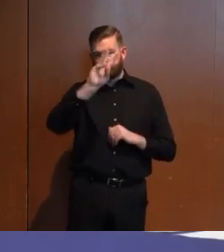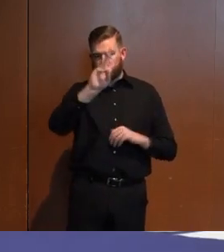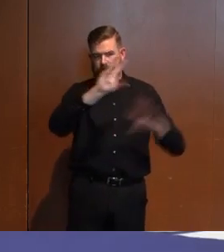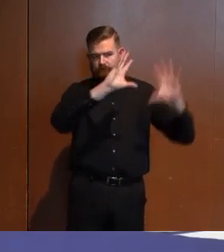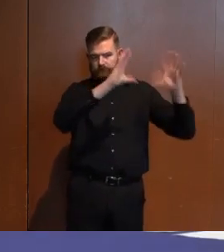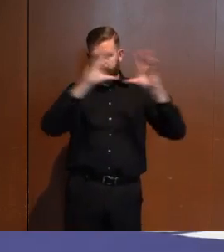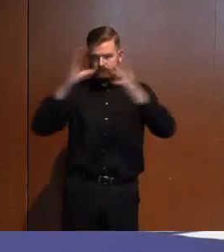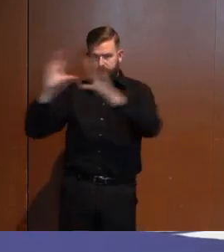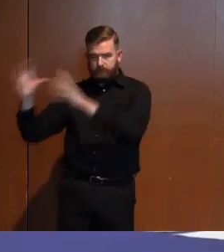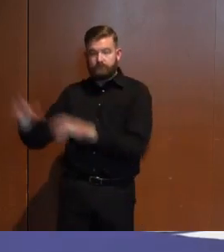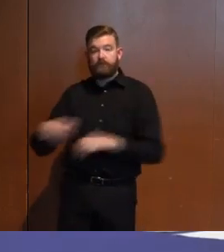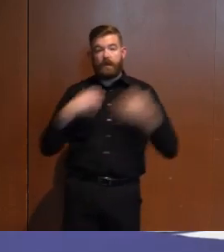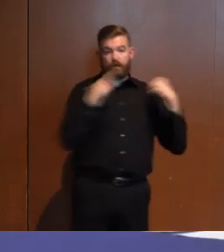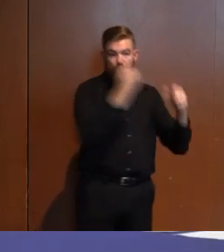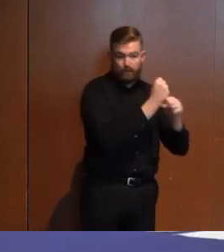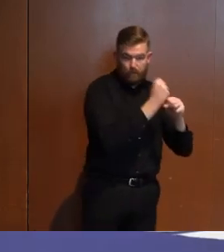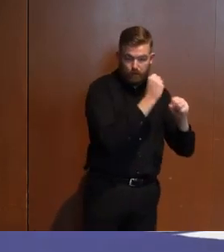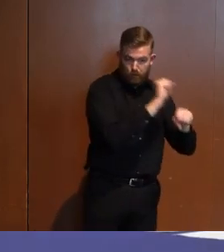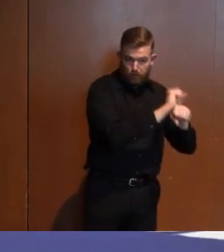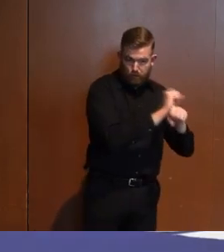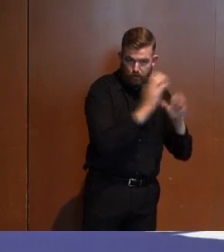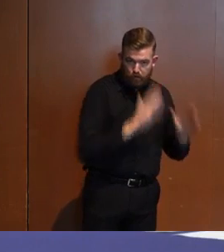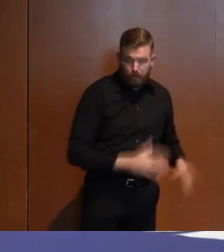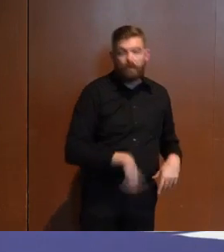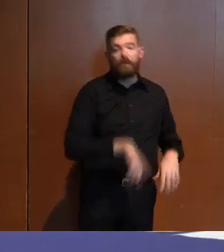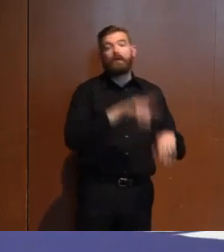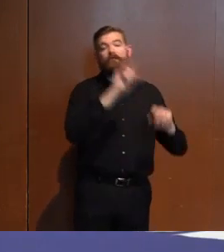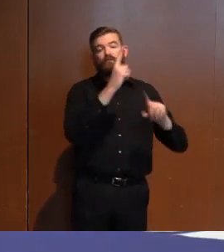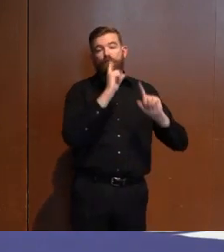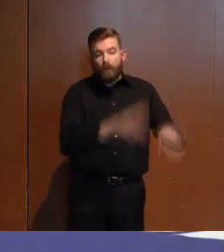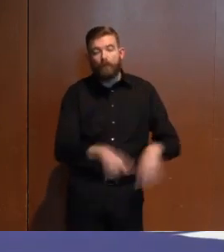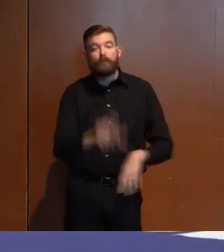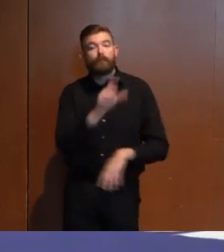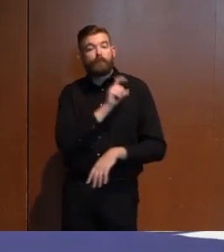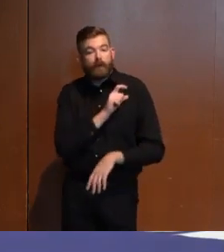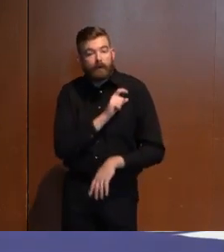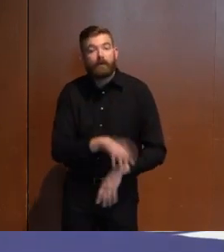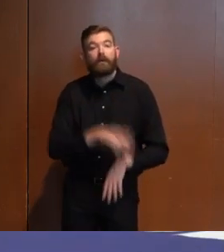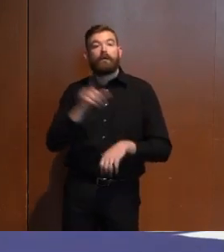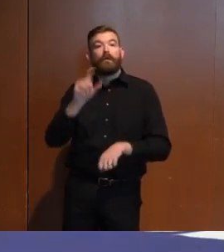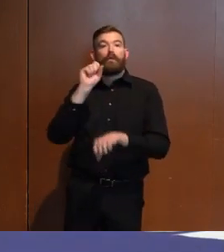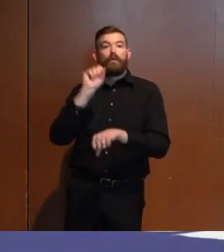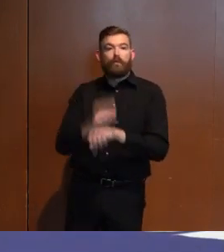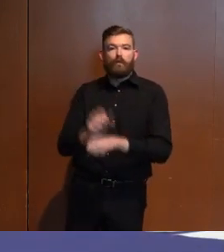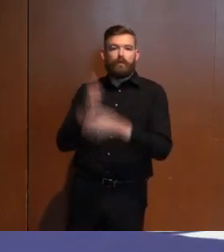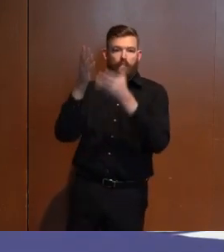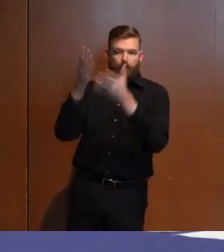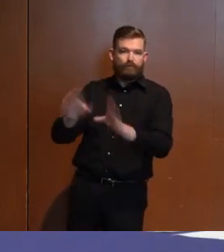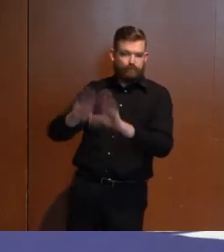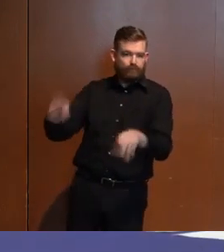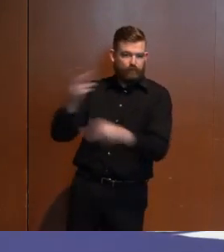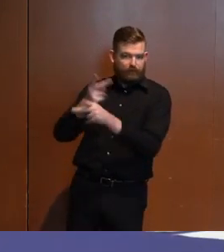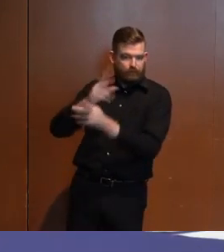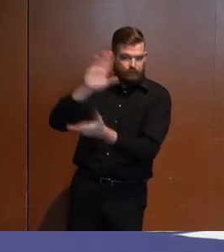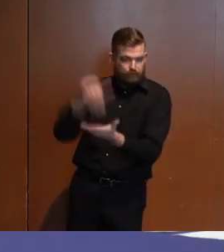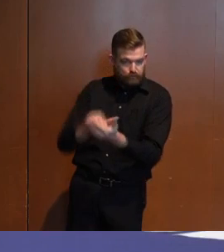responders, individuals who are employed at the child care centers that will be open. They can get daycare